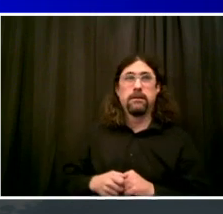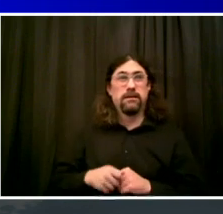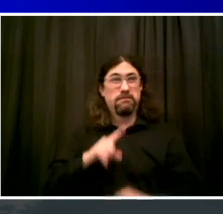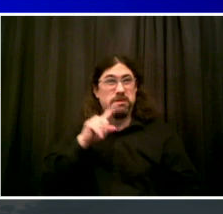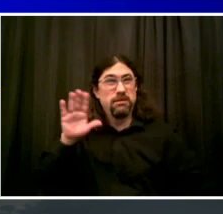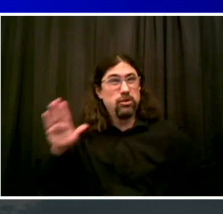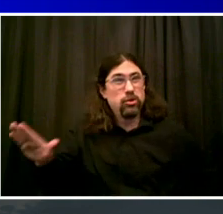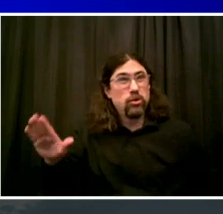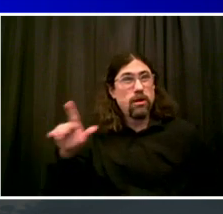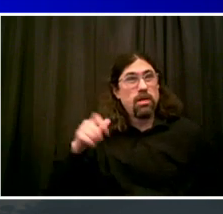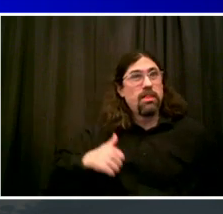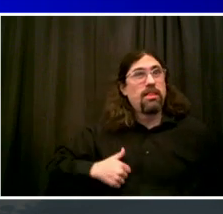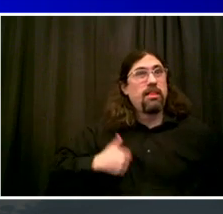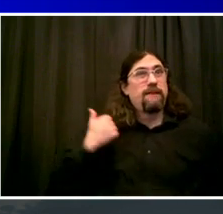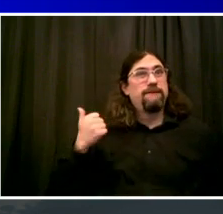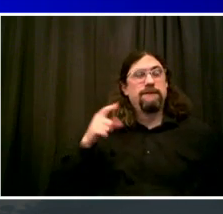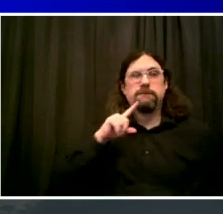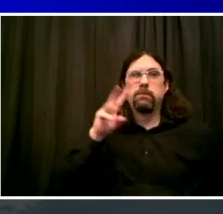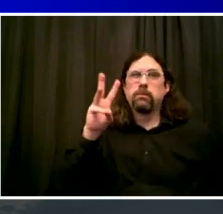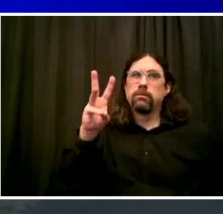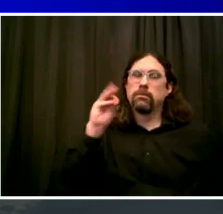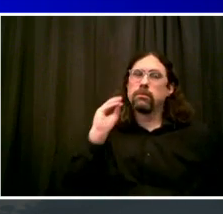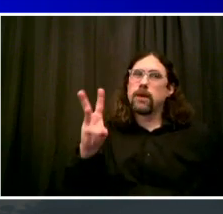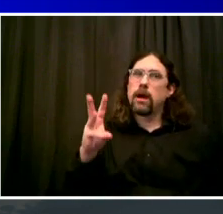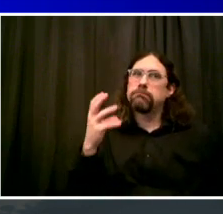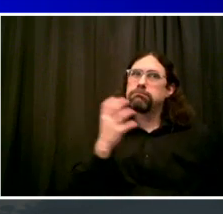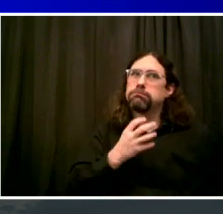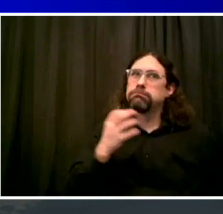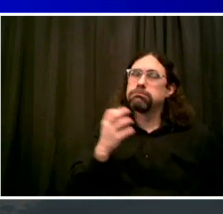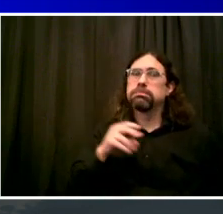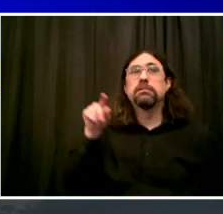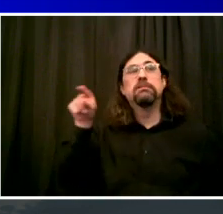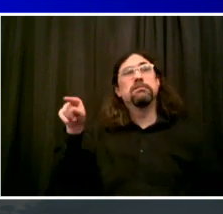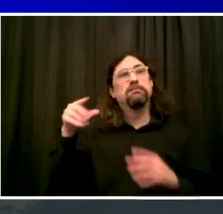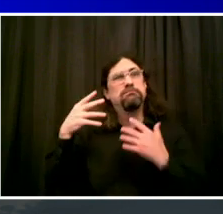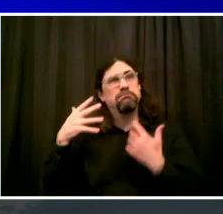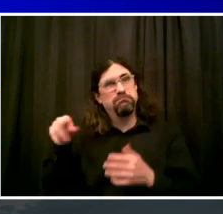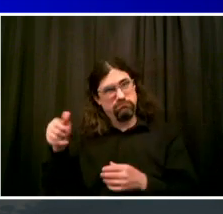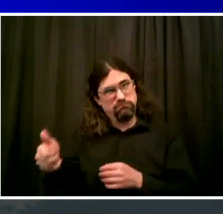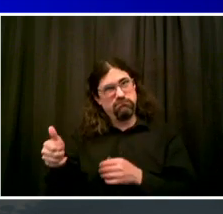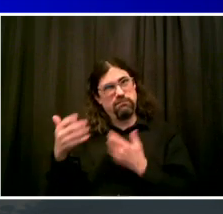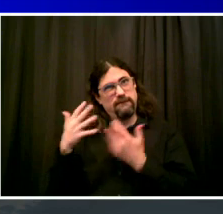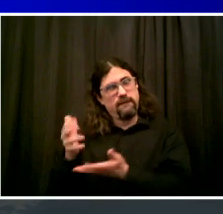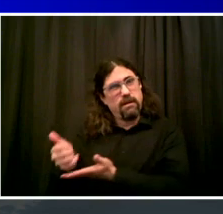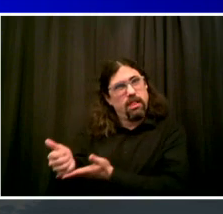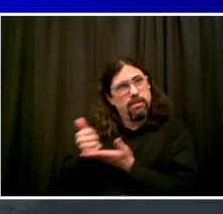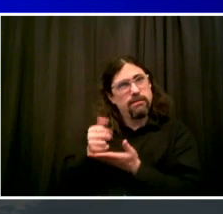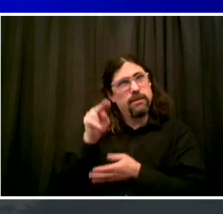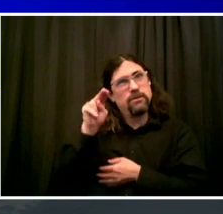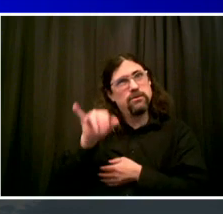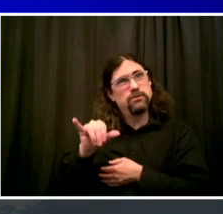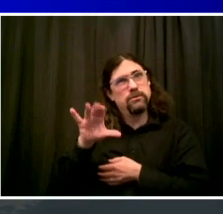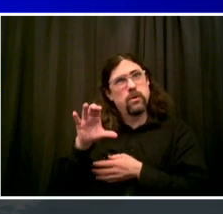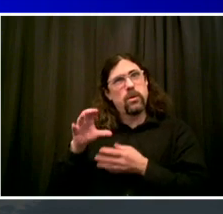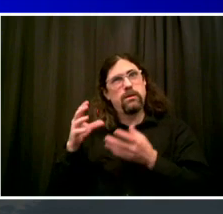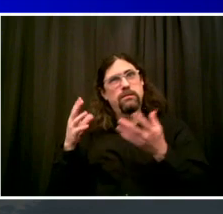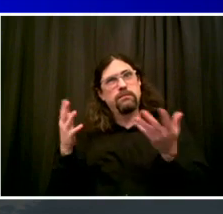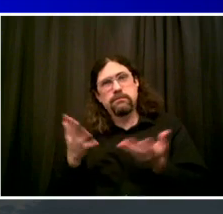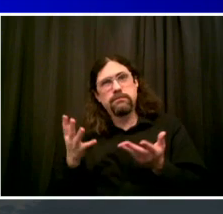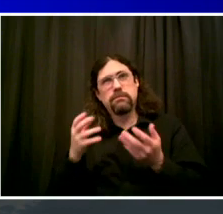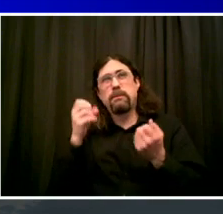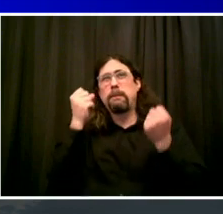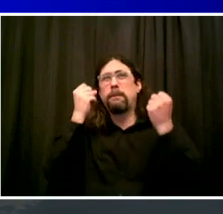and folks who are not getting their fair share. This is what she has focused on. She is a lifelong New Yorker, born and raised